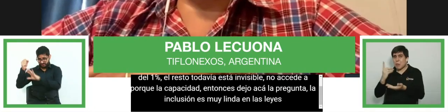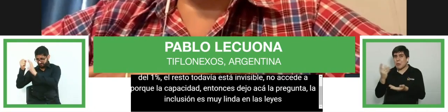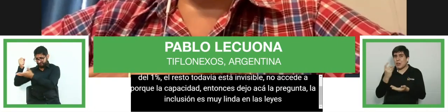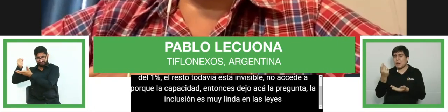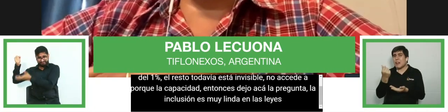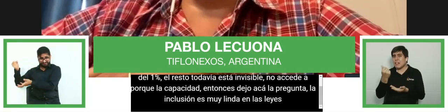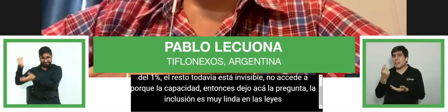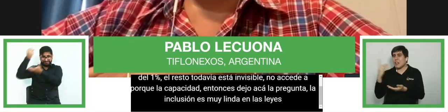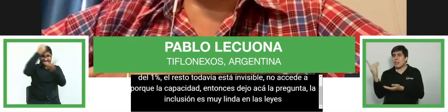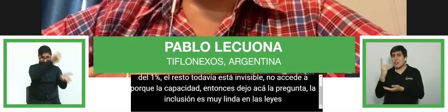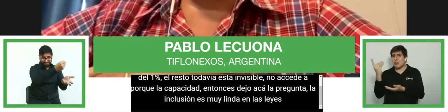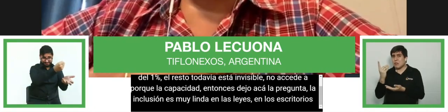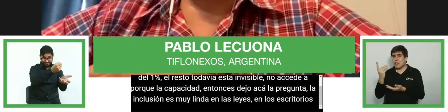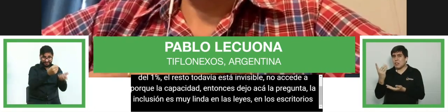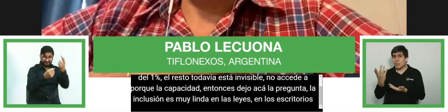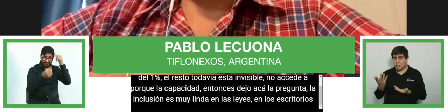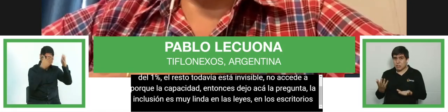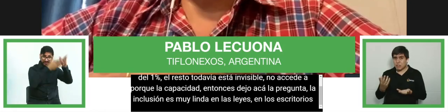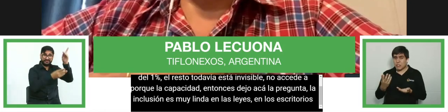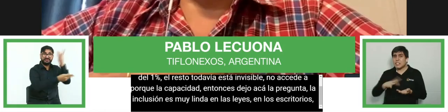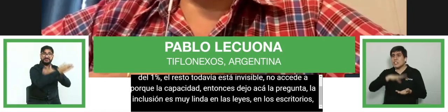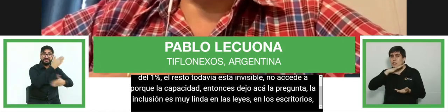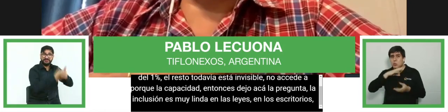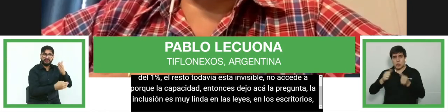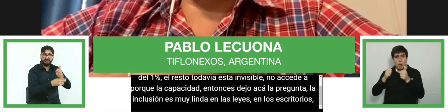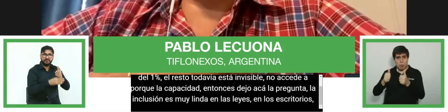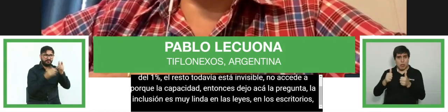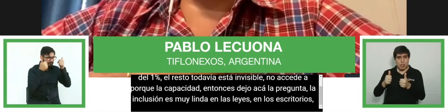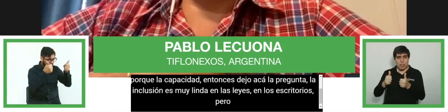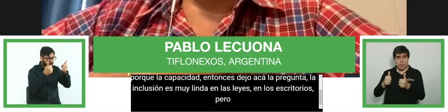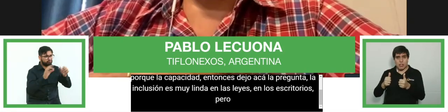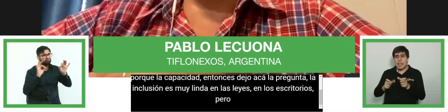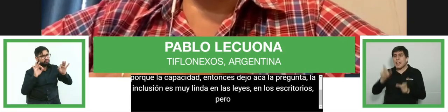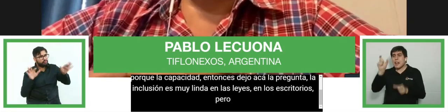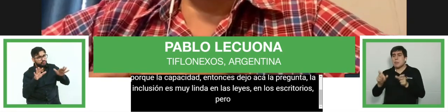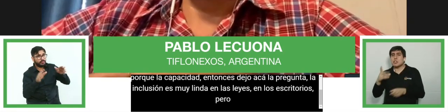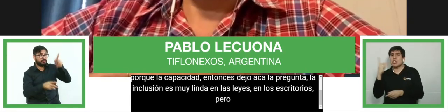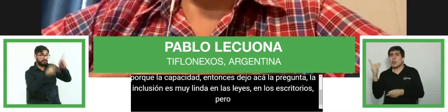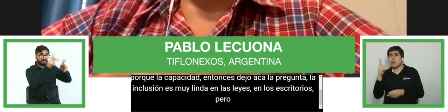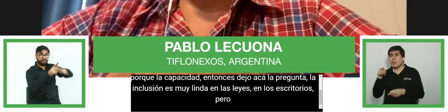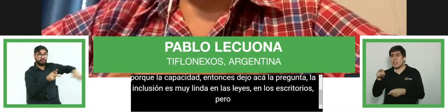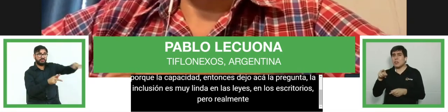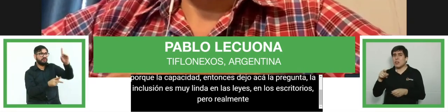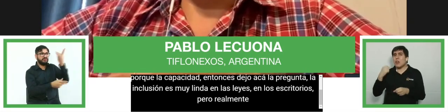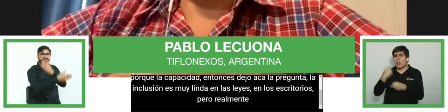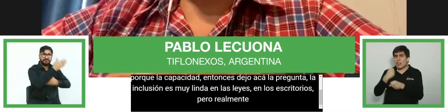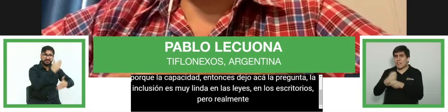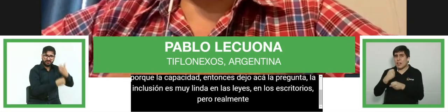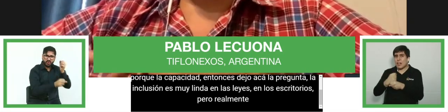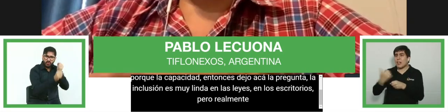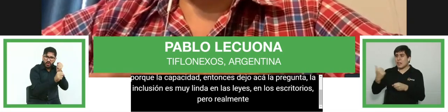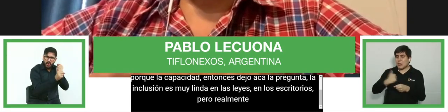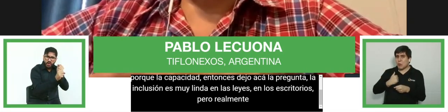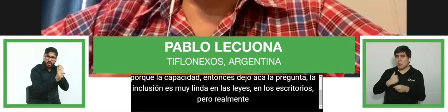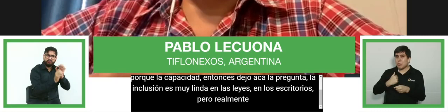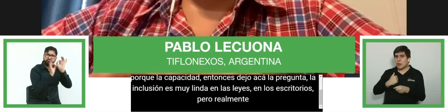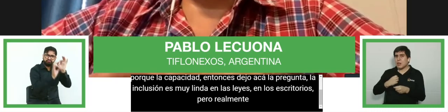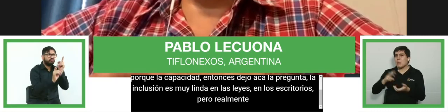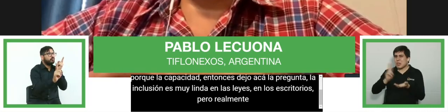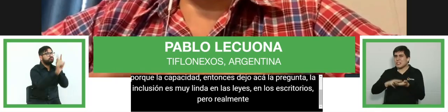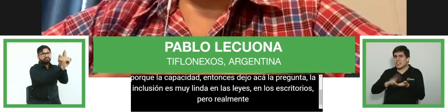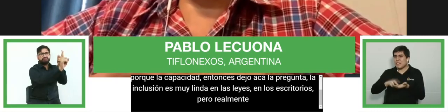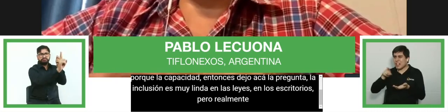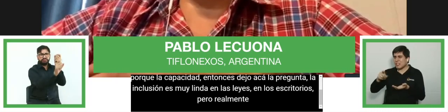they allocated in an efficient manner with the inclusion of people with disabilities to measure actually the real effect of the